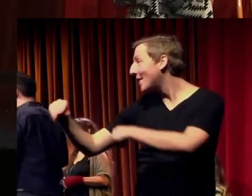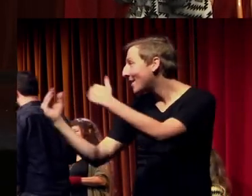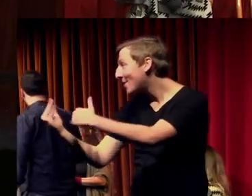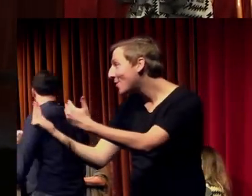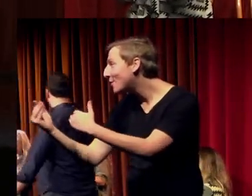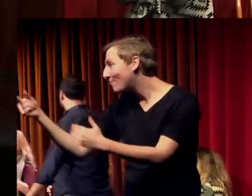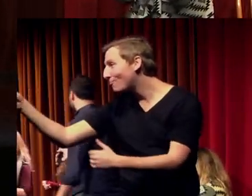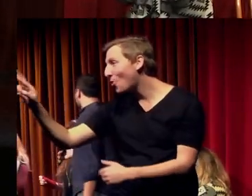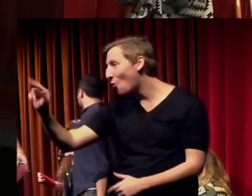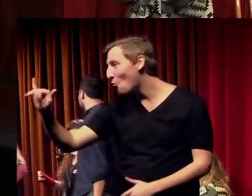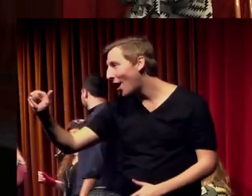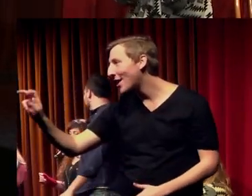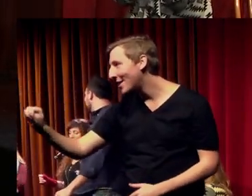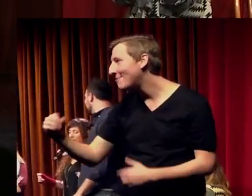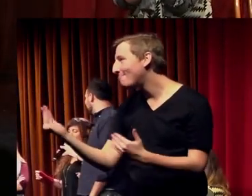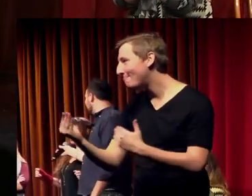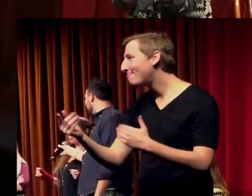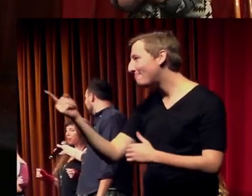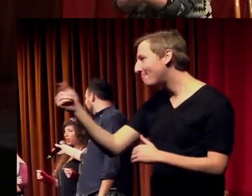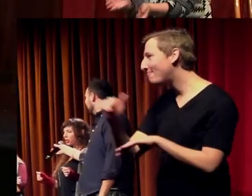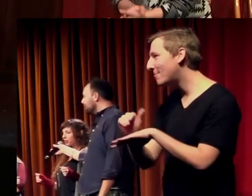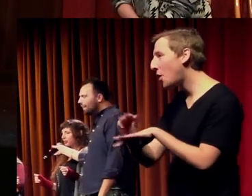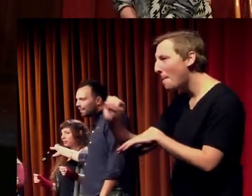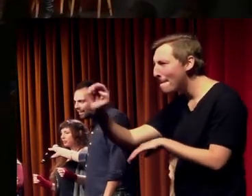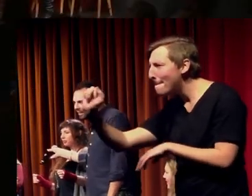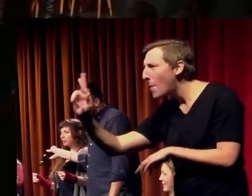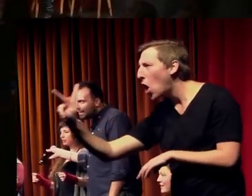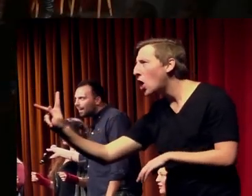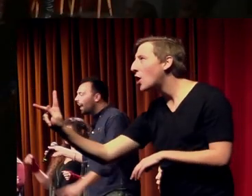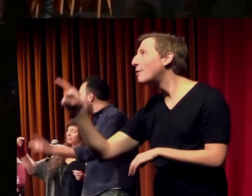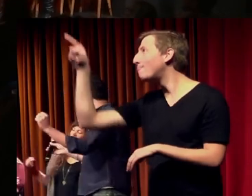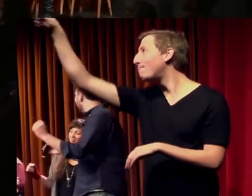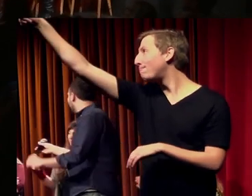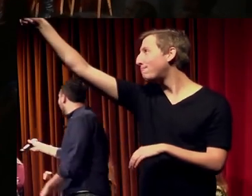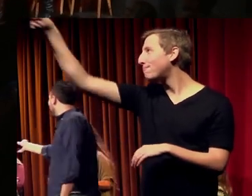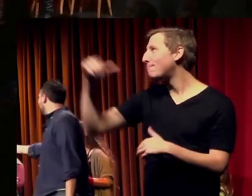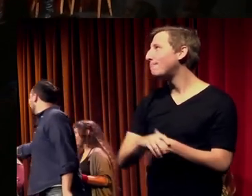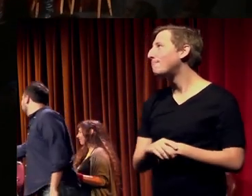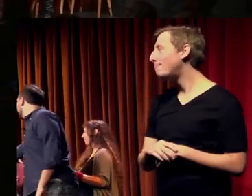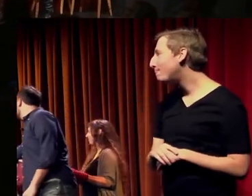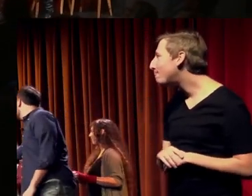Nice. Hey, Brian. Mark. Present.